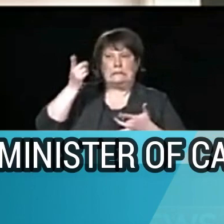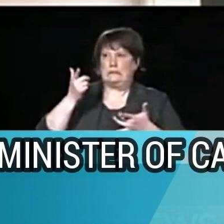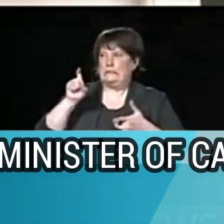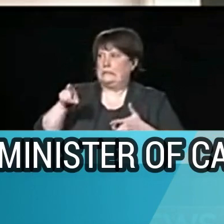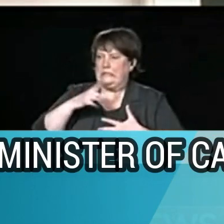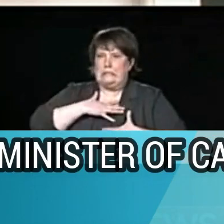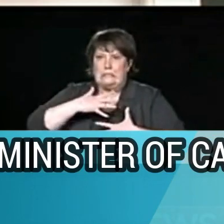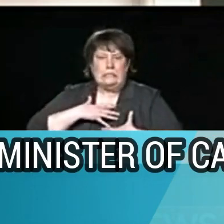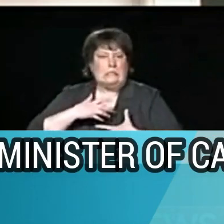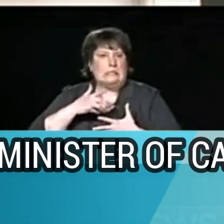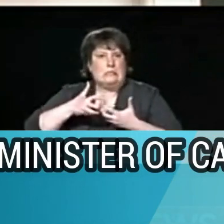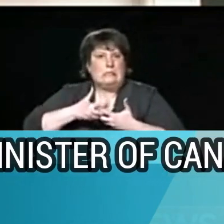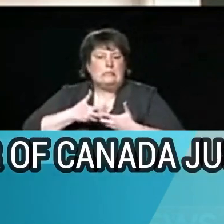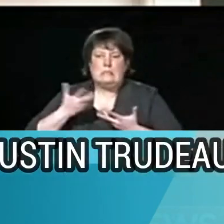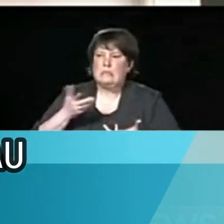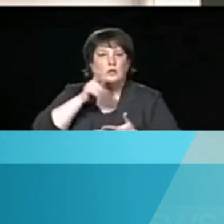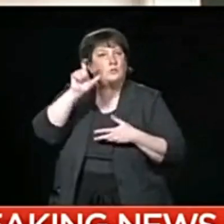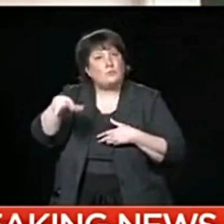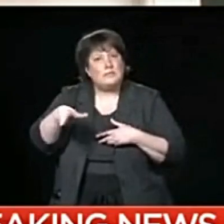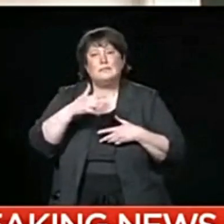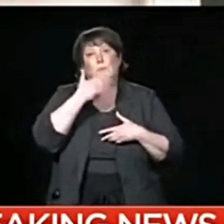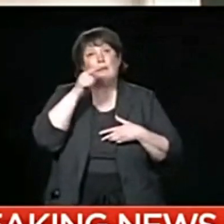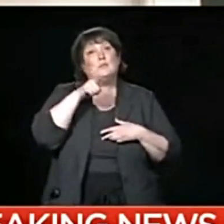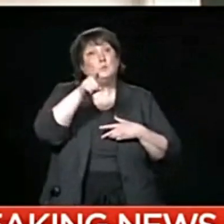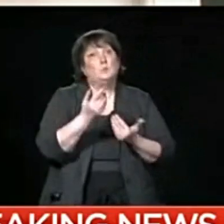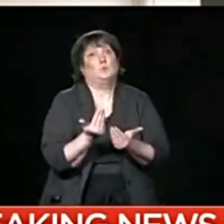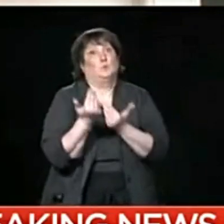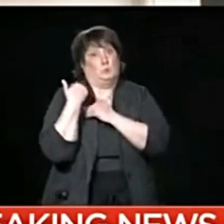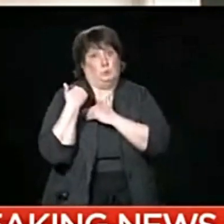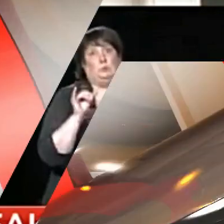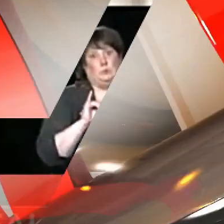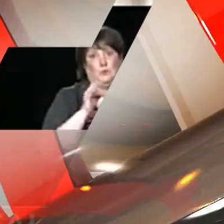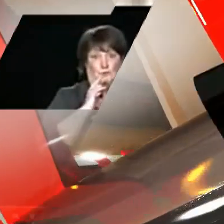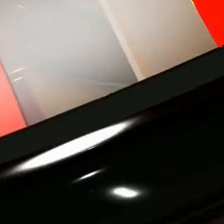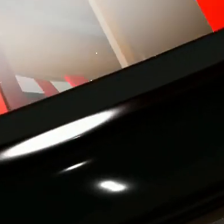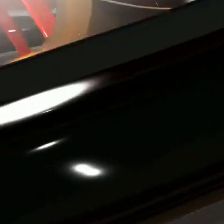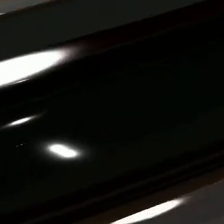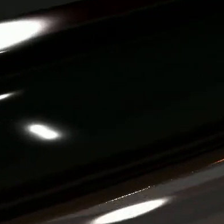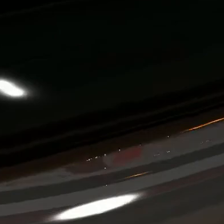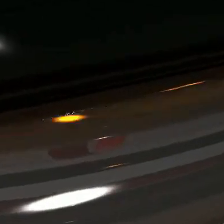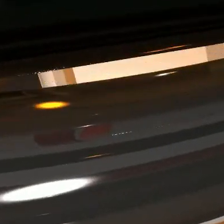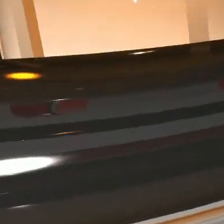keep doing your part and help us keep Canada safe. Merci beaucoup.